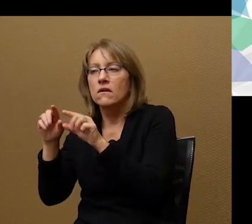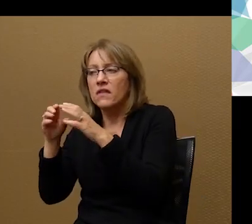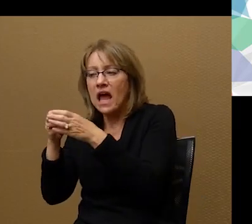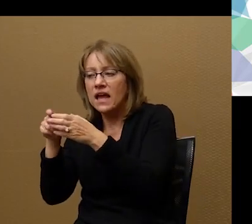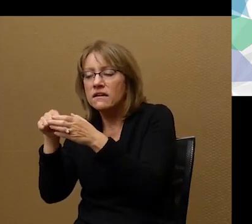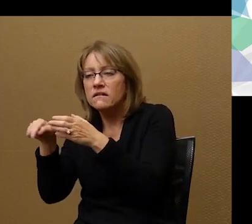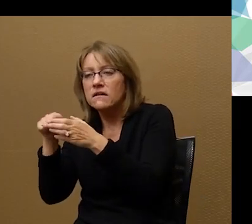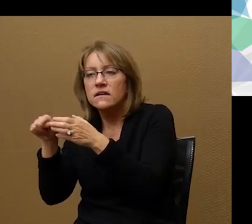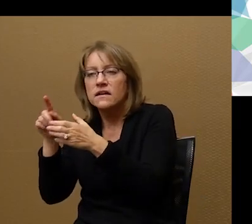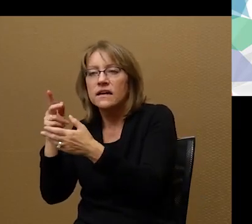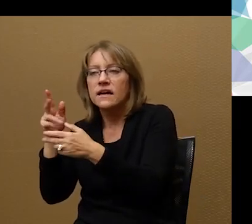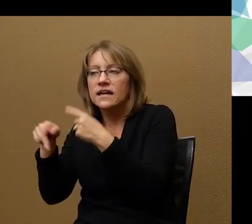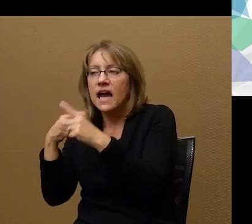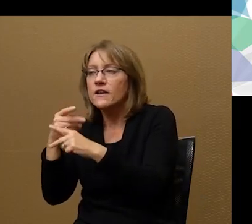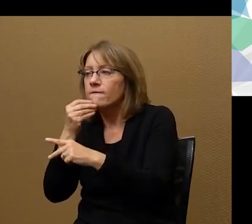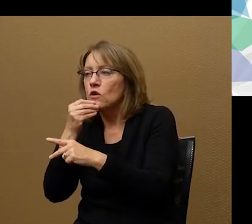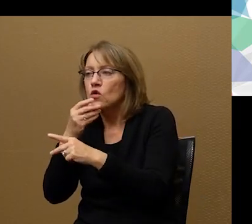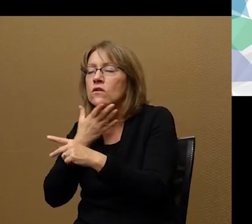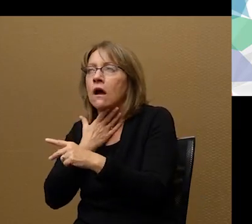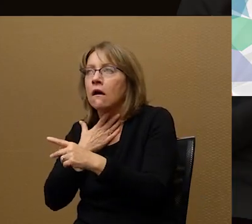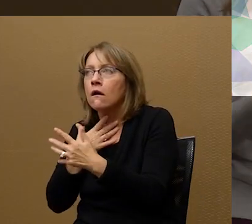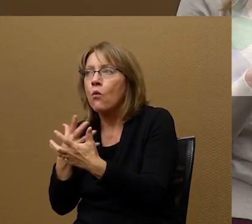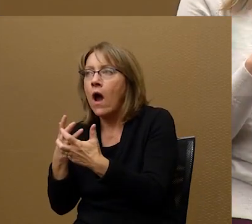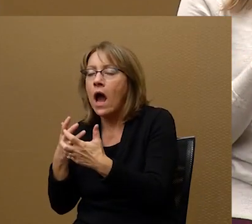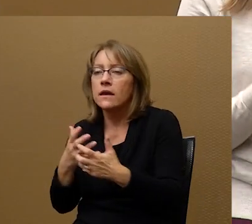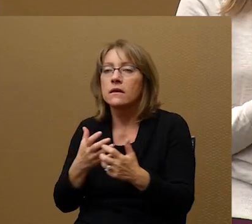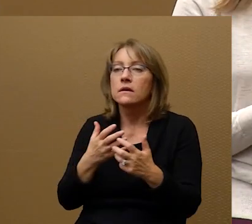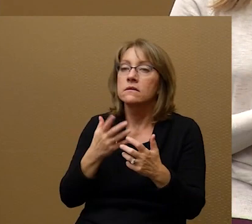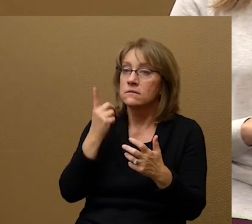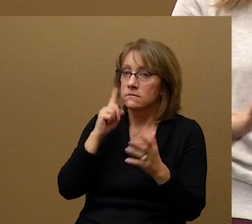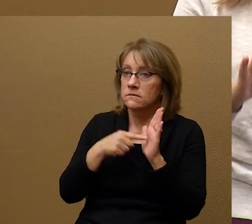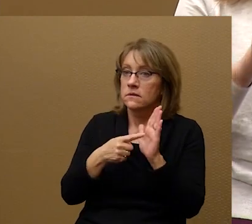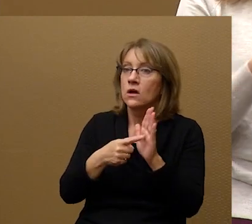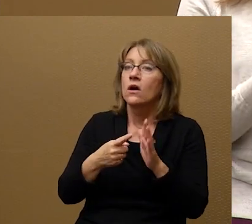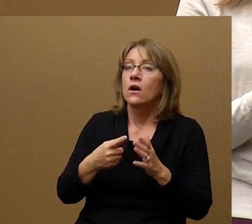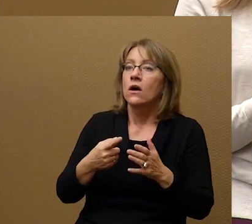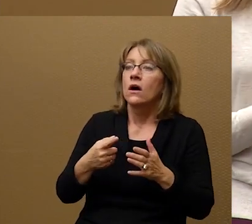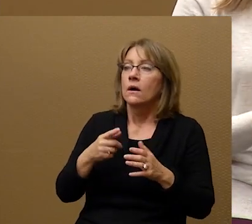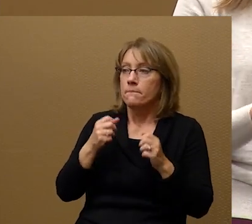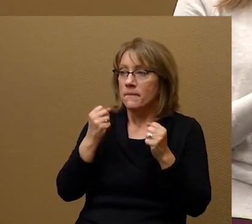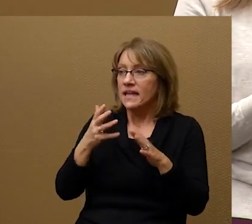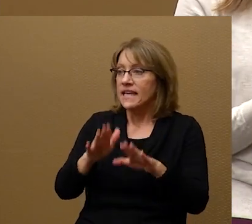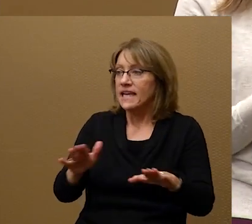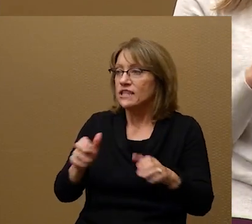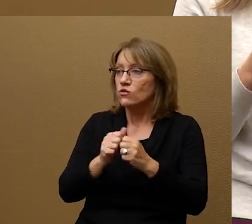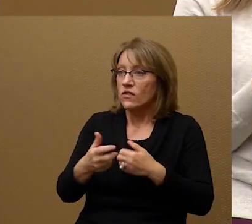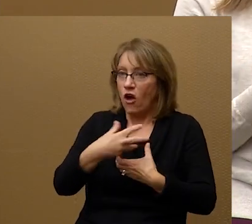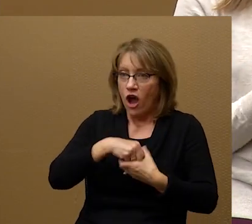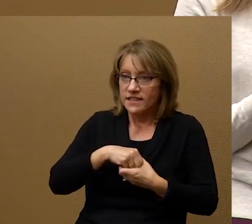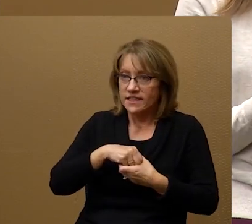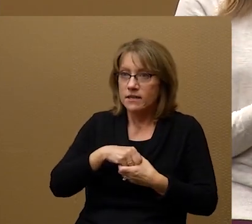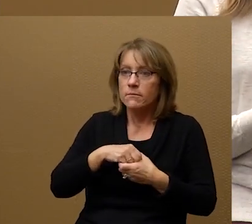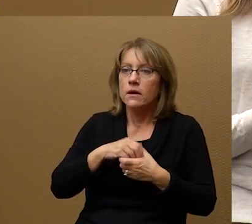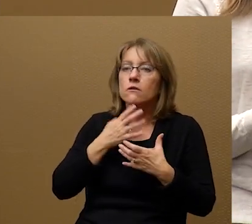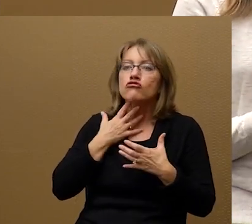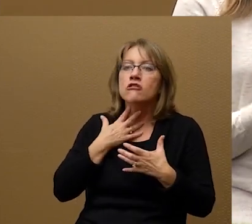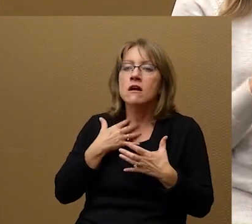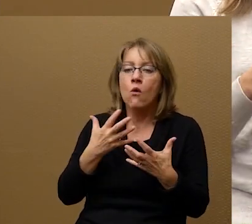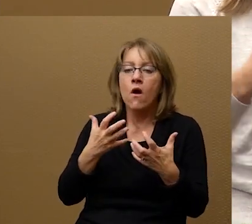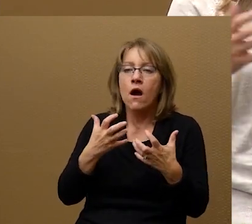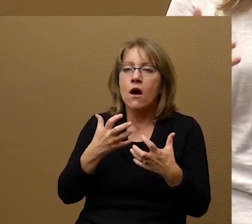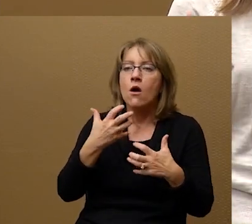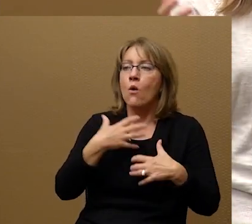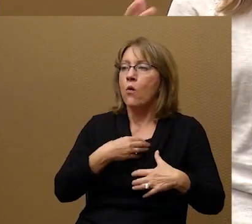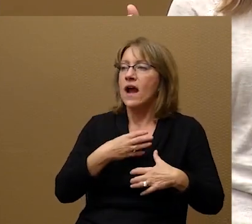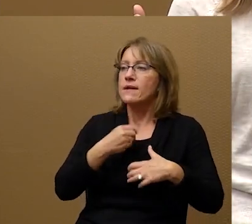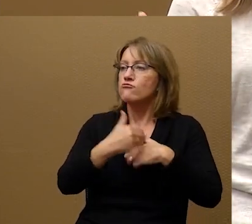of kids with autism crave white bread, that kind of diet, very simple, and